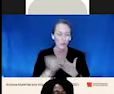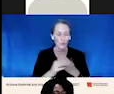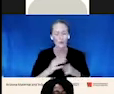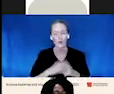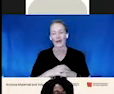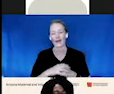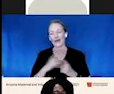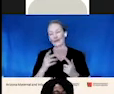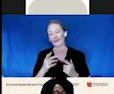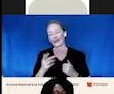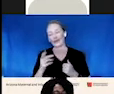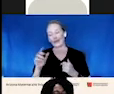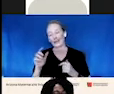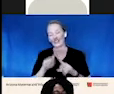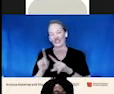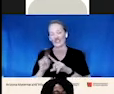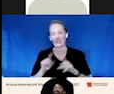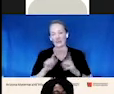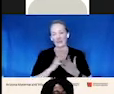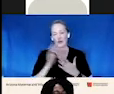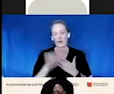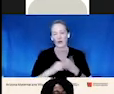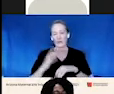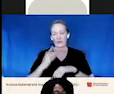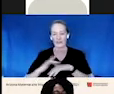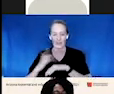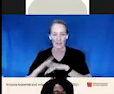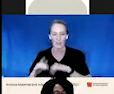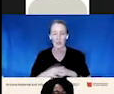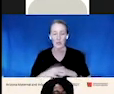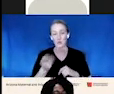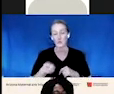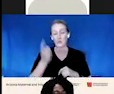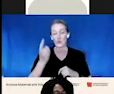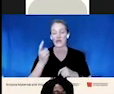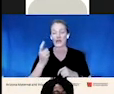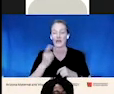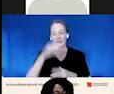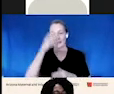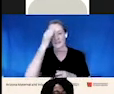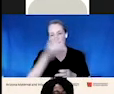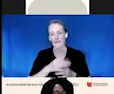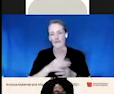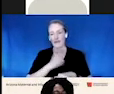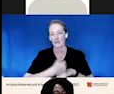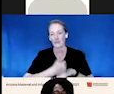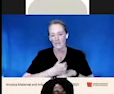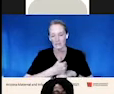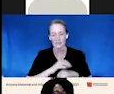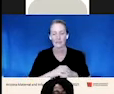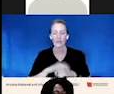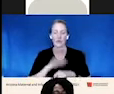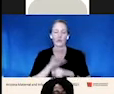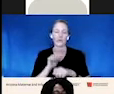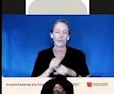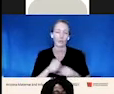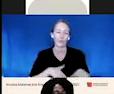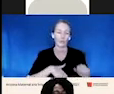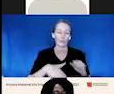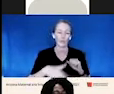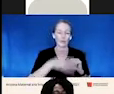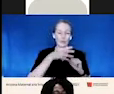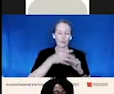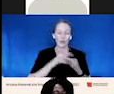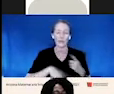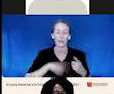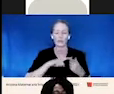one. Family Spirit is evidence-based and tailored for tribal communities. So this is working with pregnant moms until the babies are 3 years